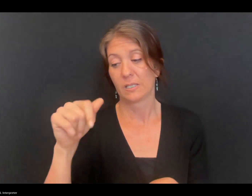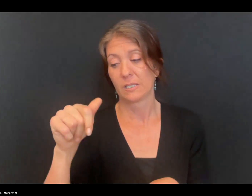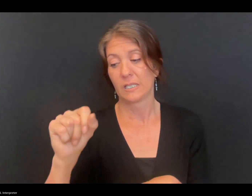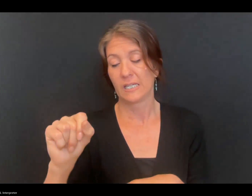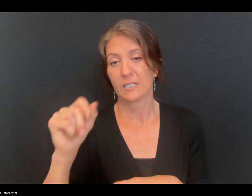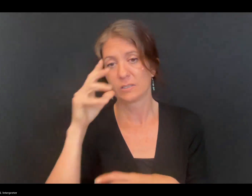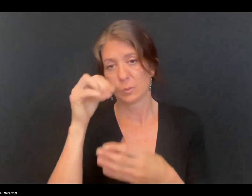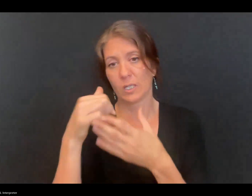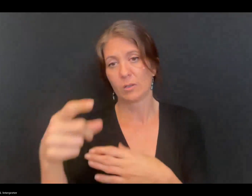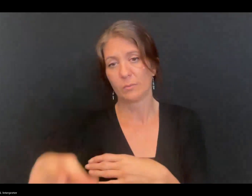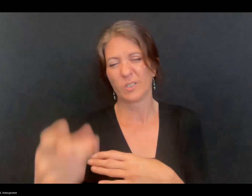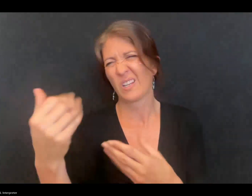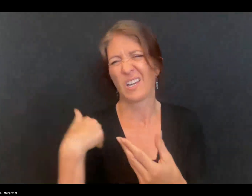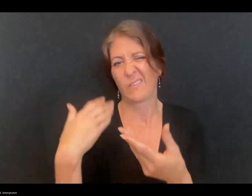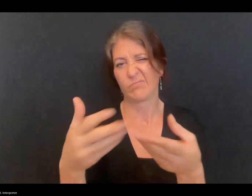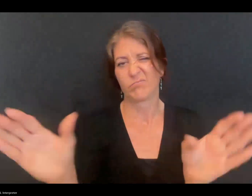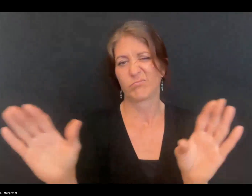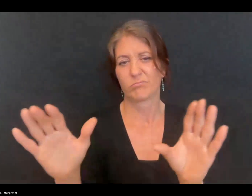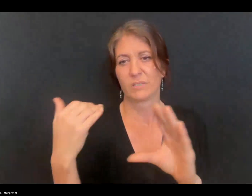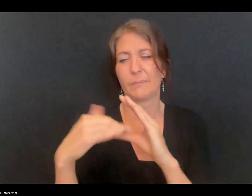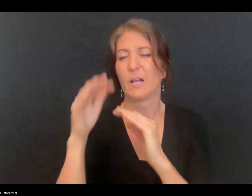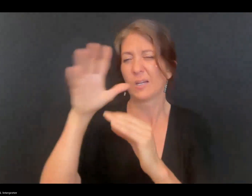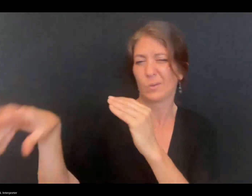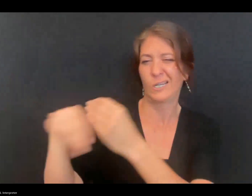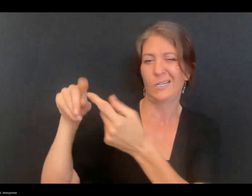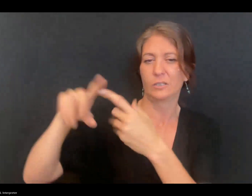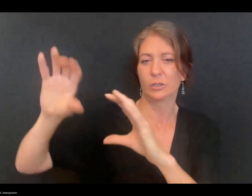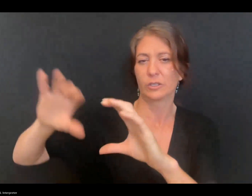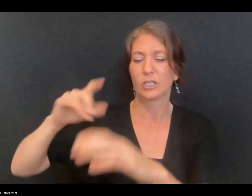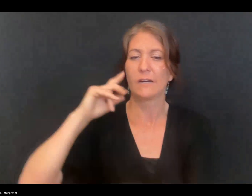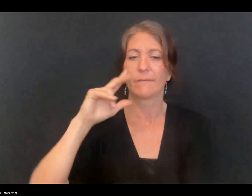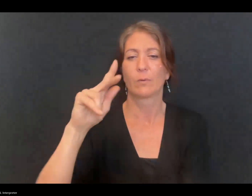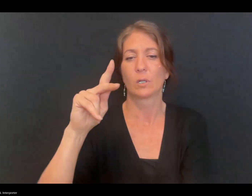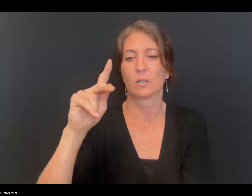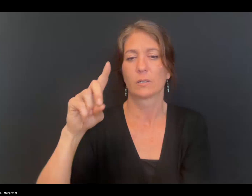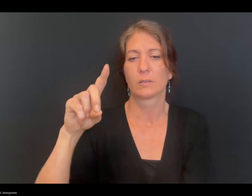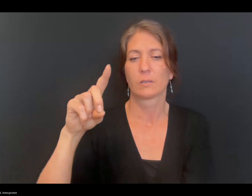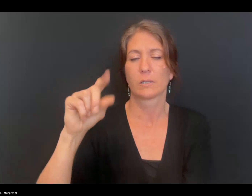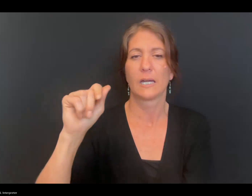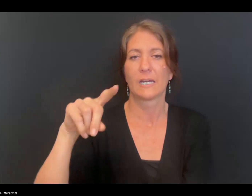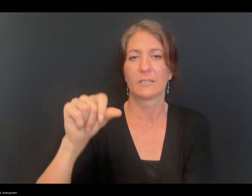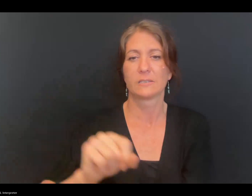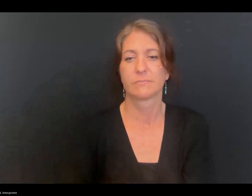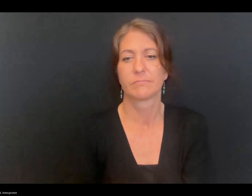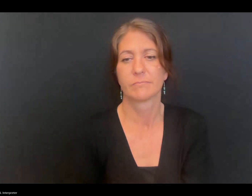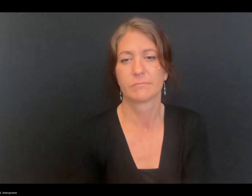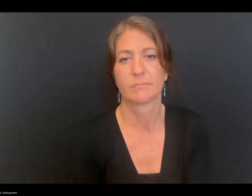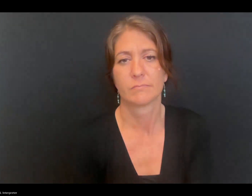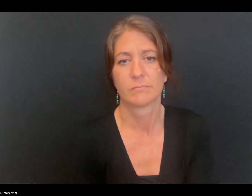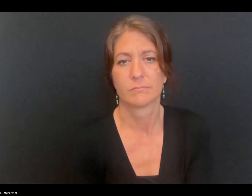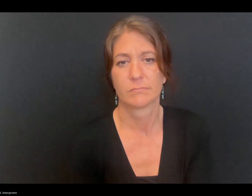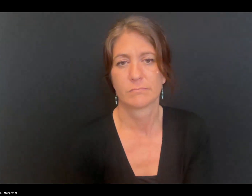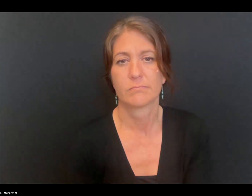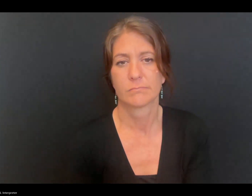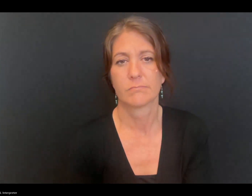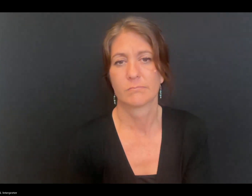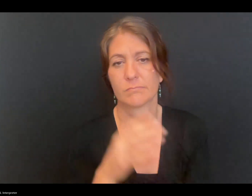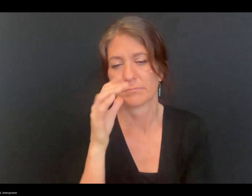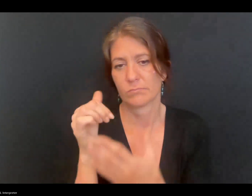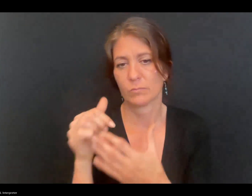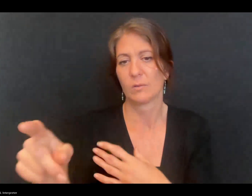email that I can drop in the chat for KDADs for you to reach out to. And we can help you navigate